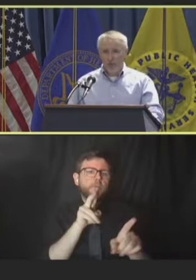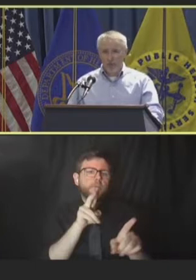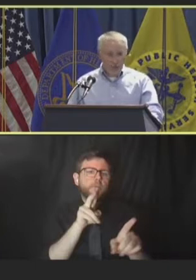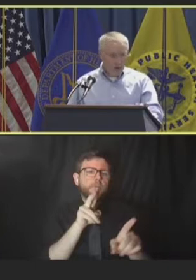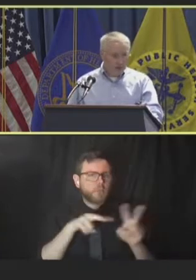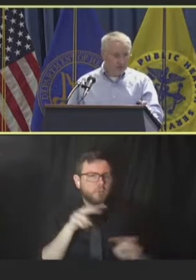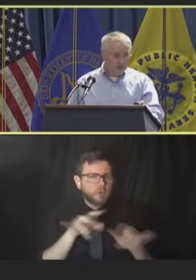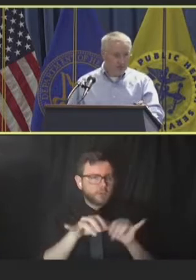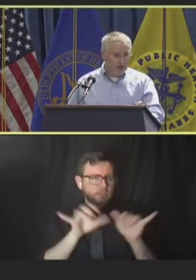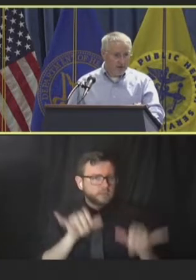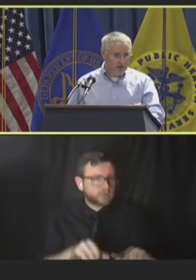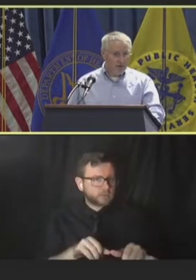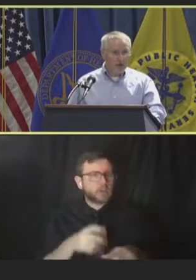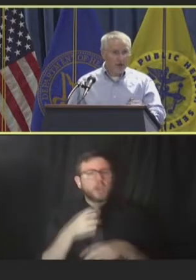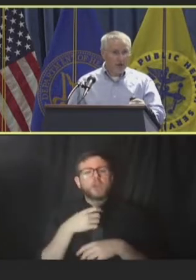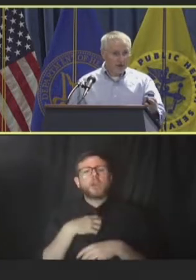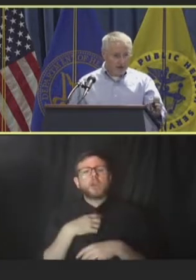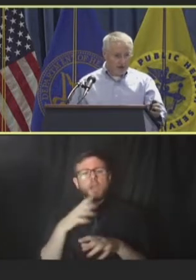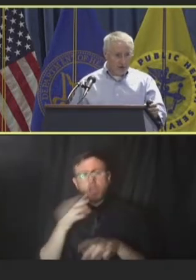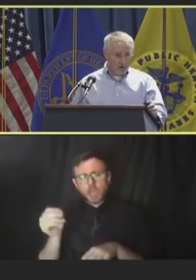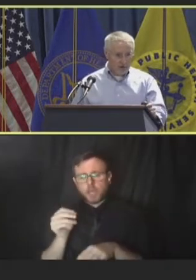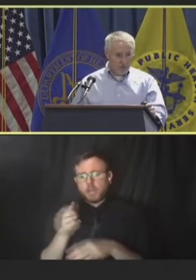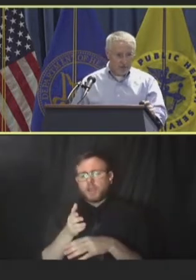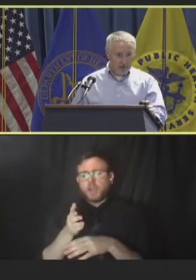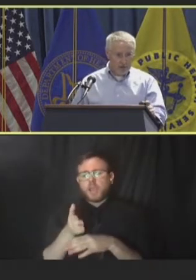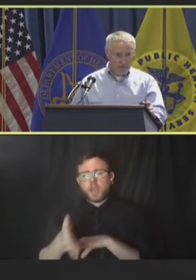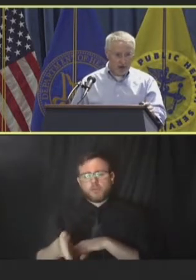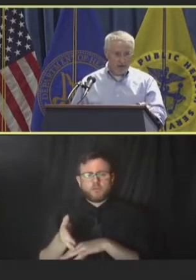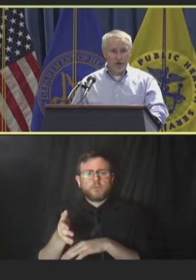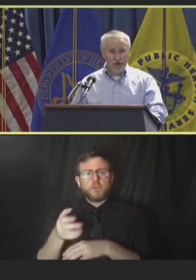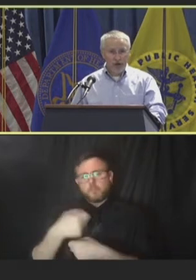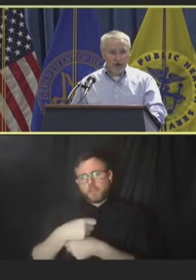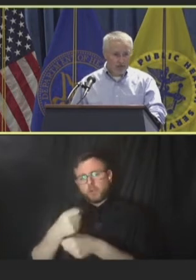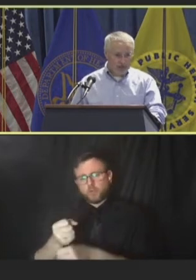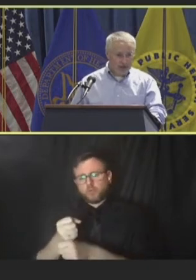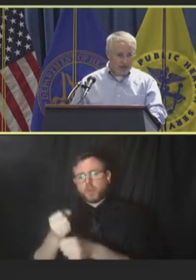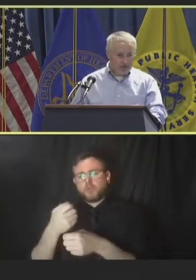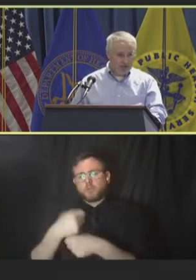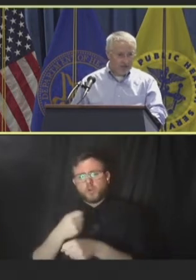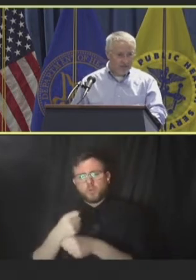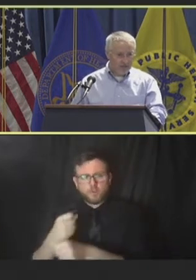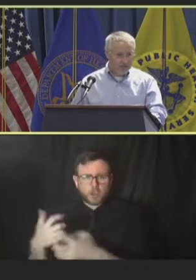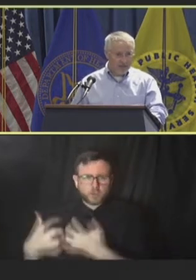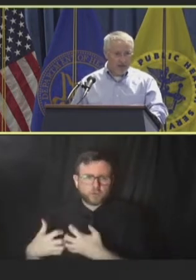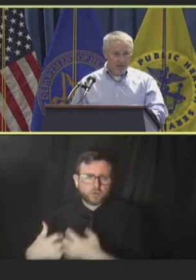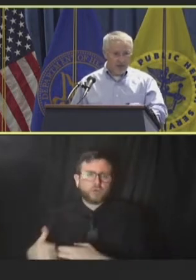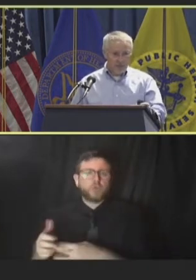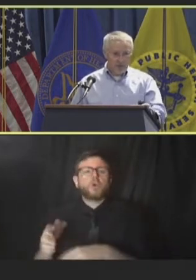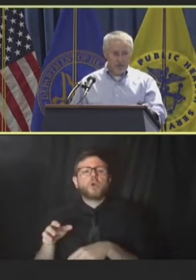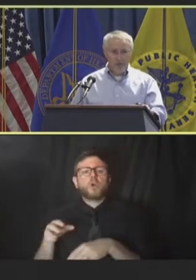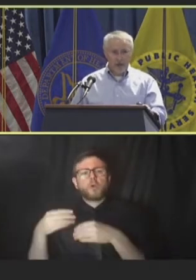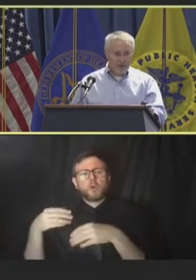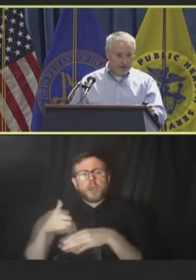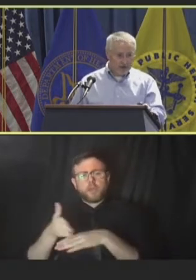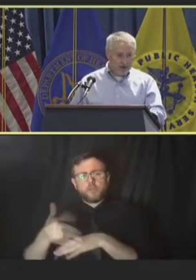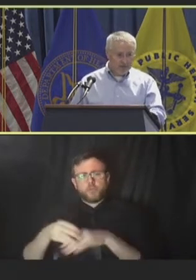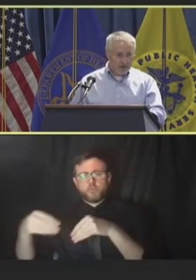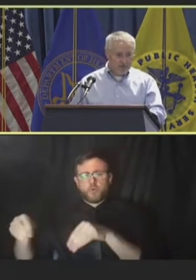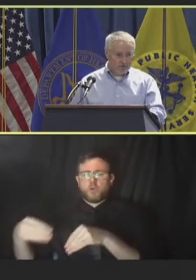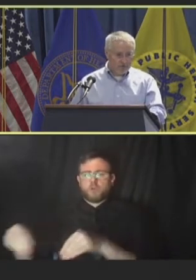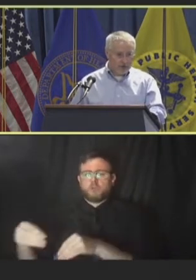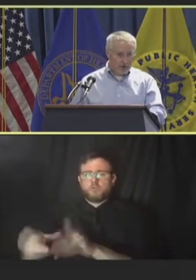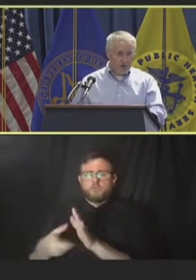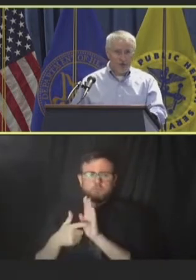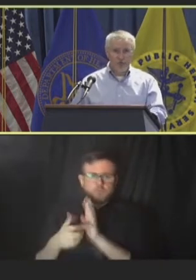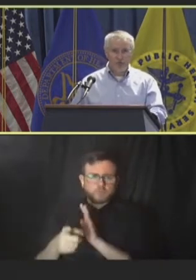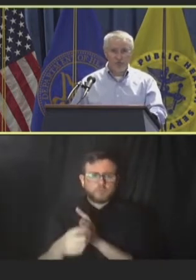post-marketing requirements. We're going to continue to look at real-time monitoring data on vaccine safety as we expand vaccination efforts